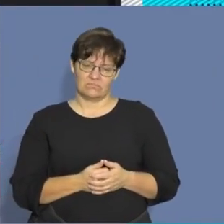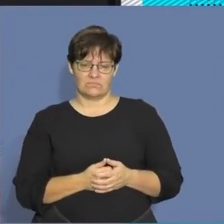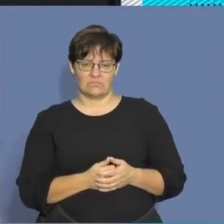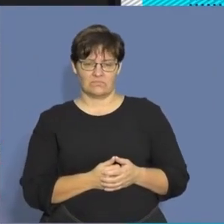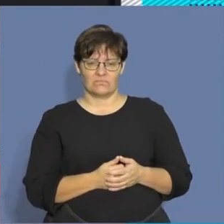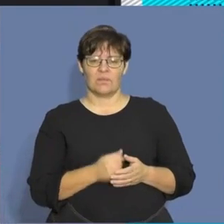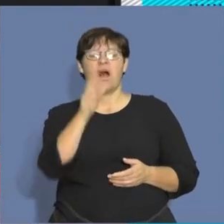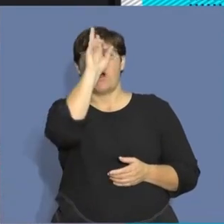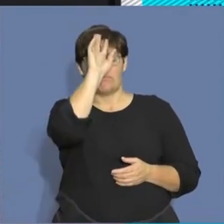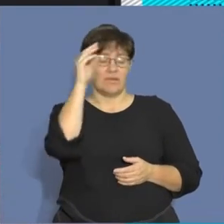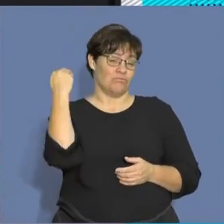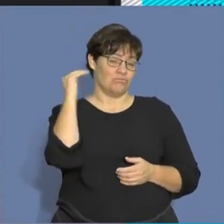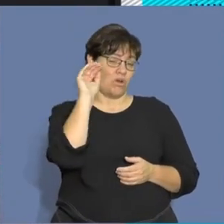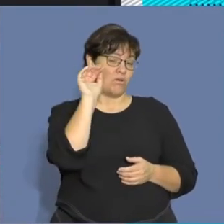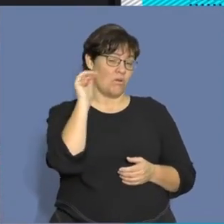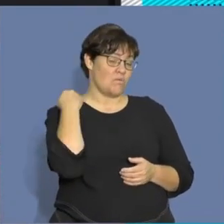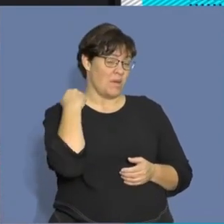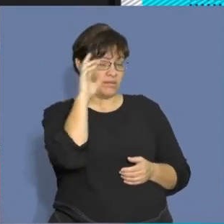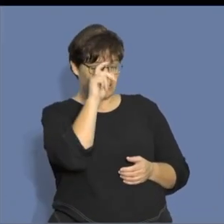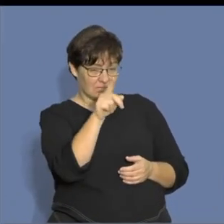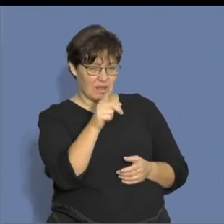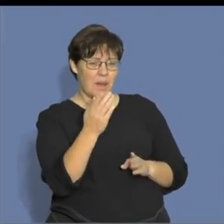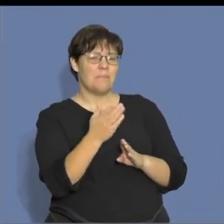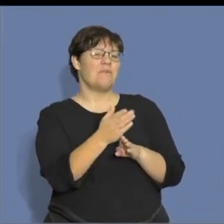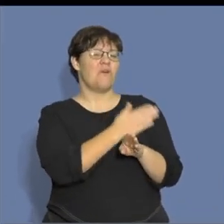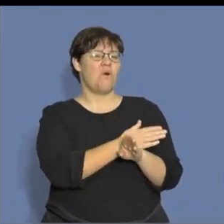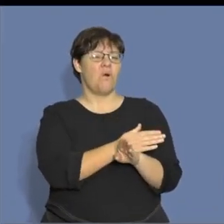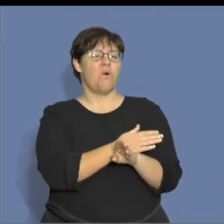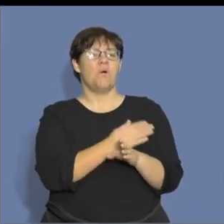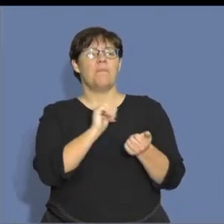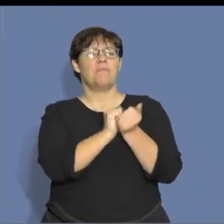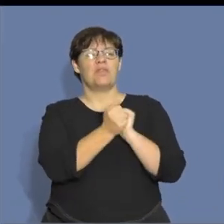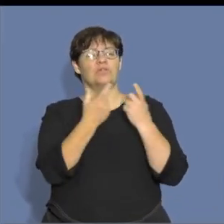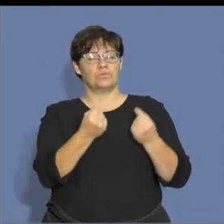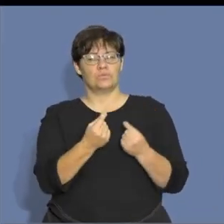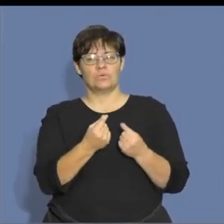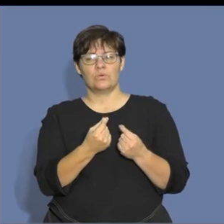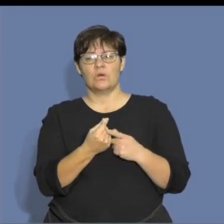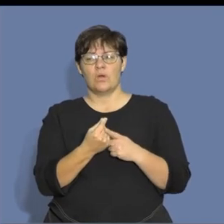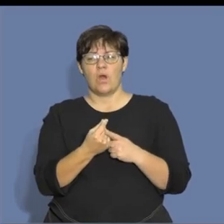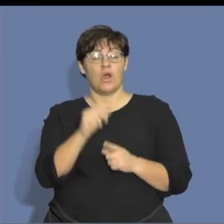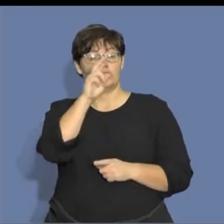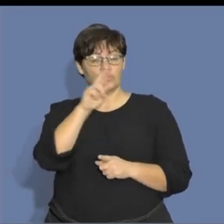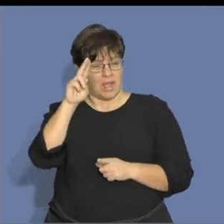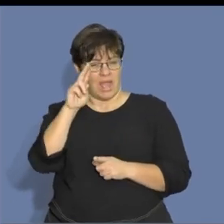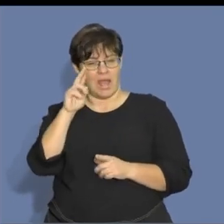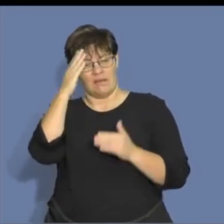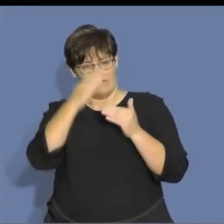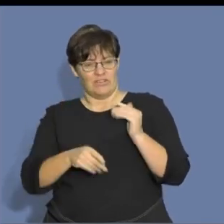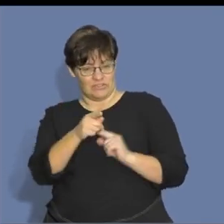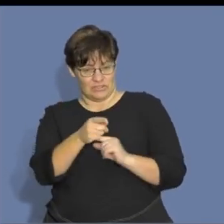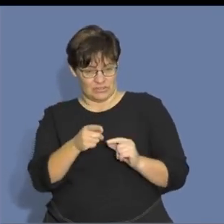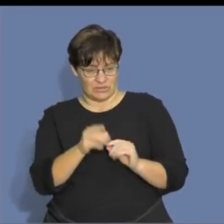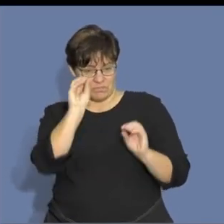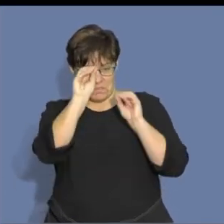what I wanted to remind you guys of is a section that we've done in maths called completing the square. Now, I